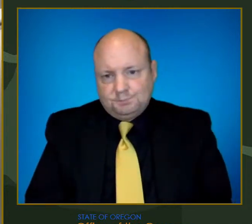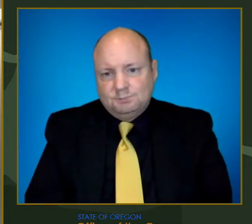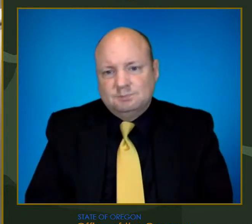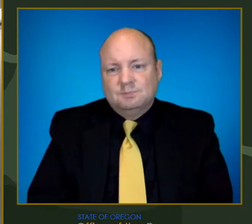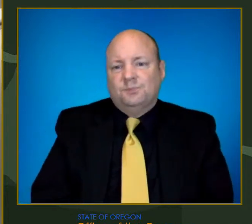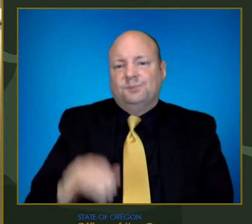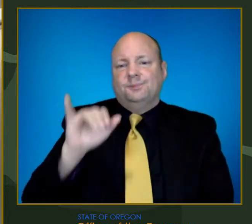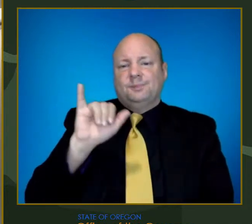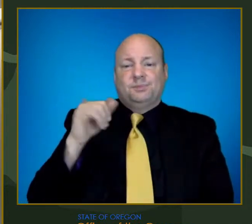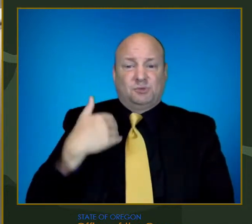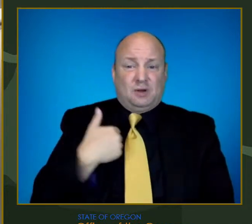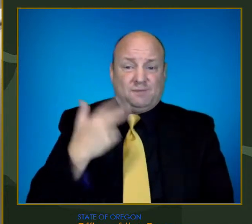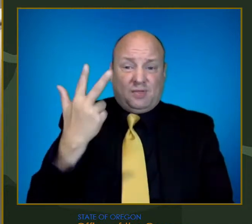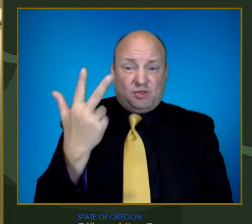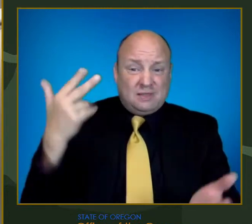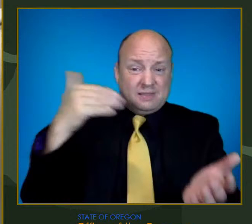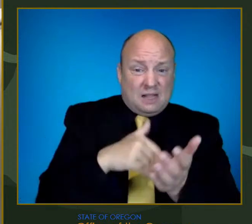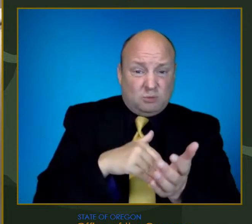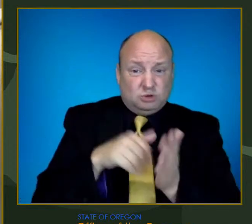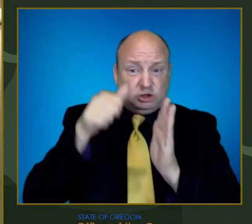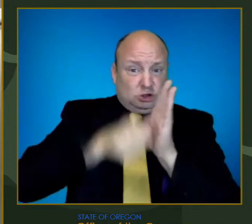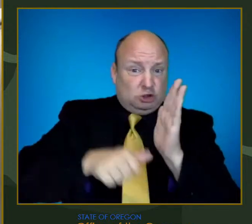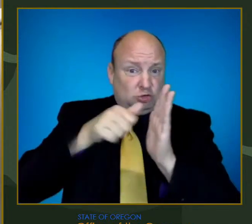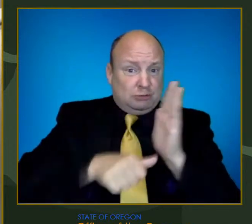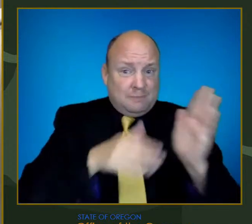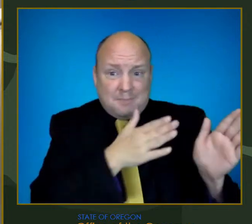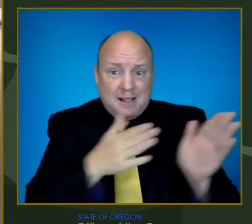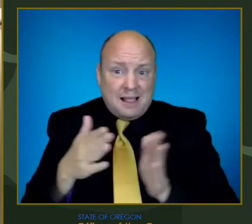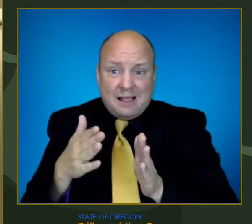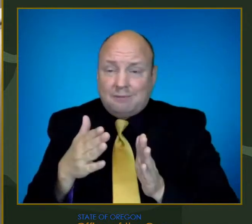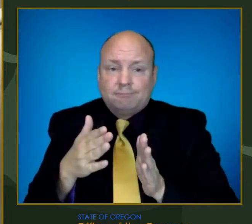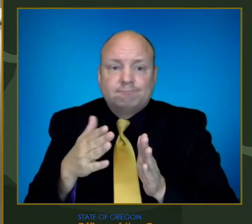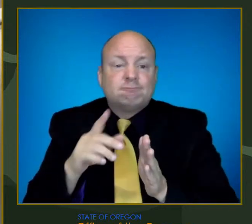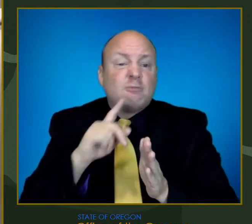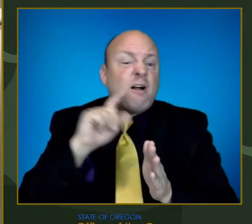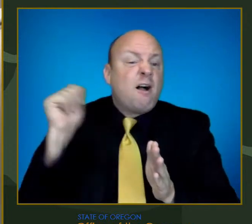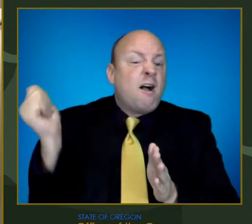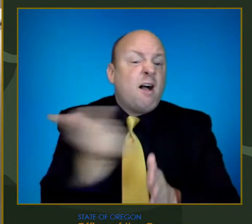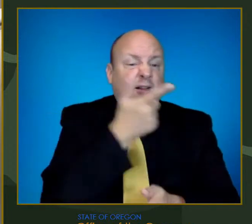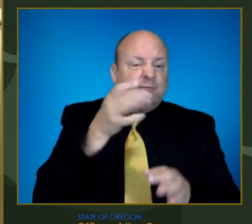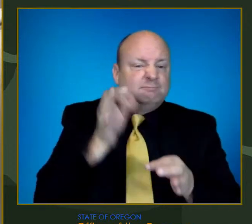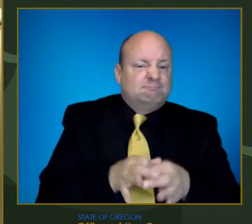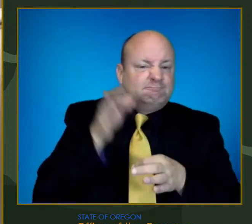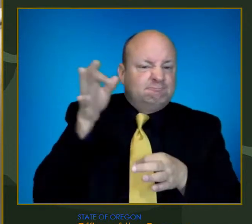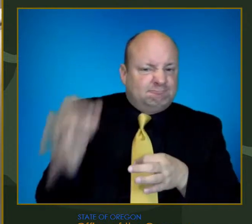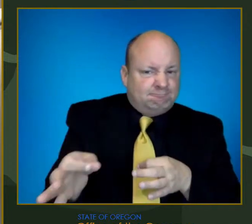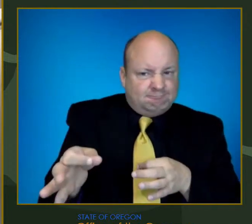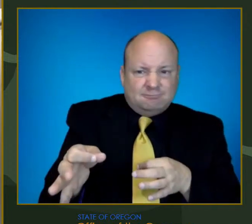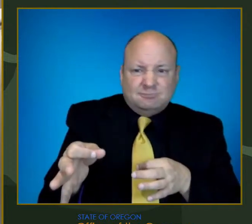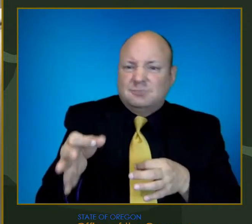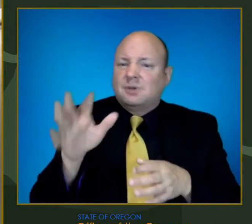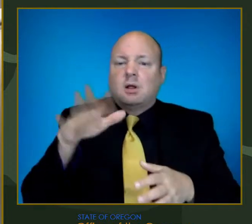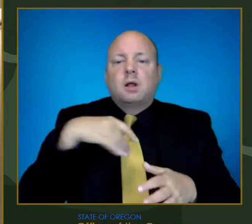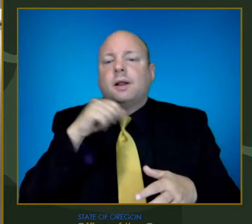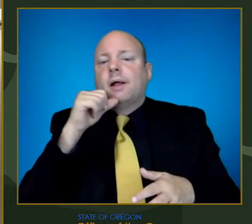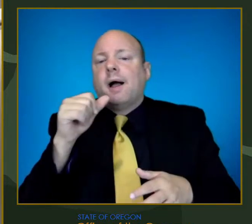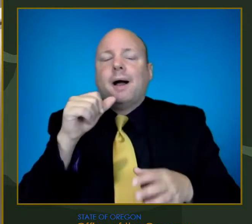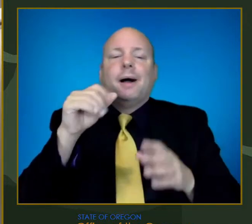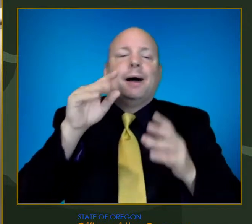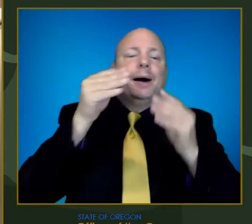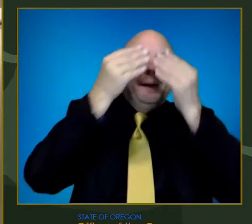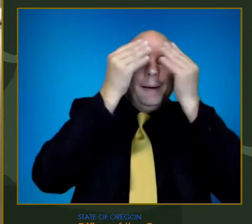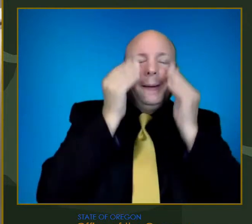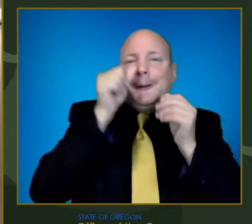surgeries. These are not cosmetic surgeries. These are very necessary, critical surgeries for the patients that we